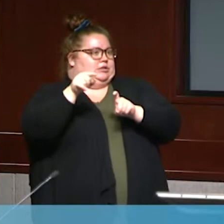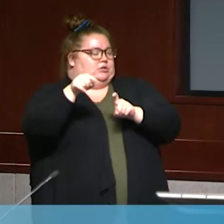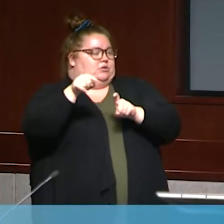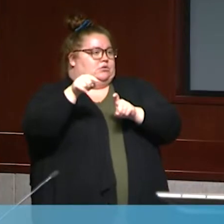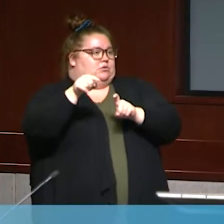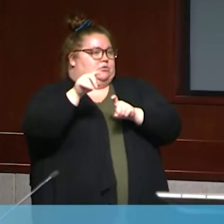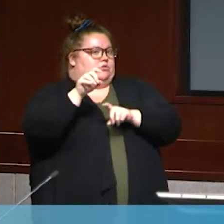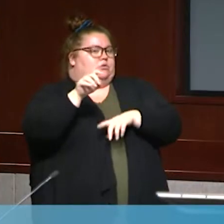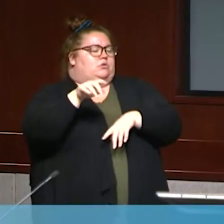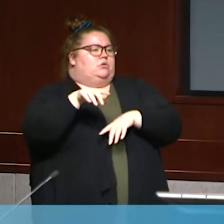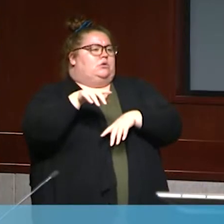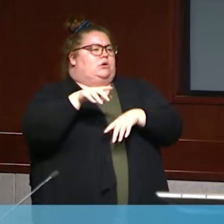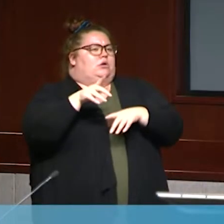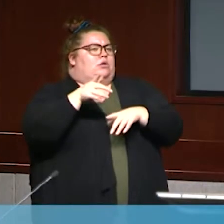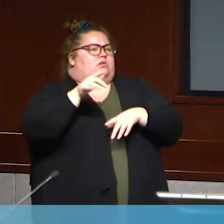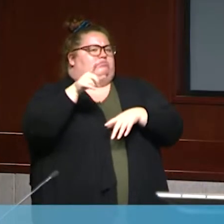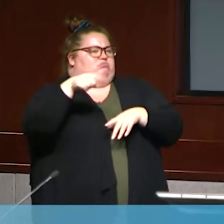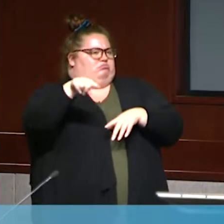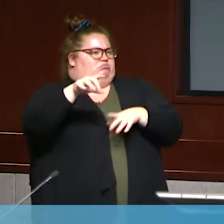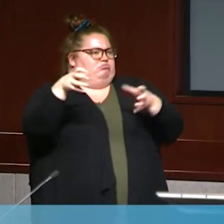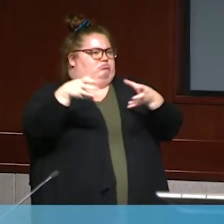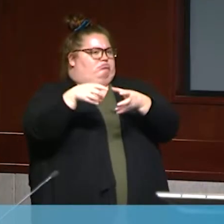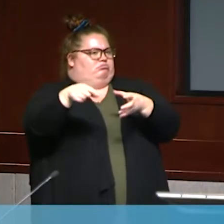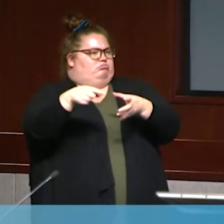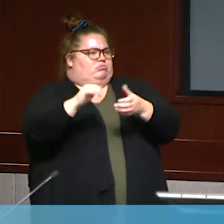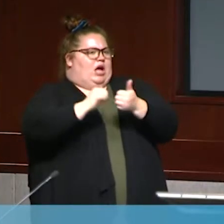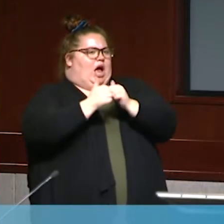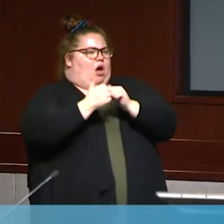the reporting to you folks, and how does it get recorded?